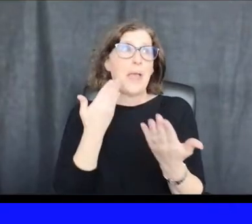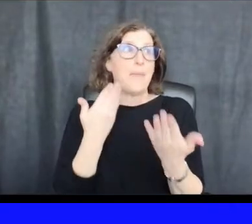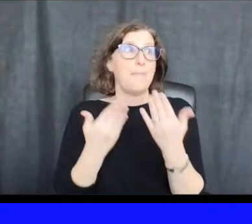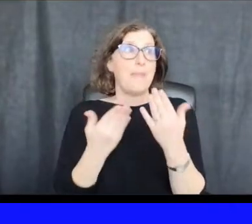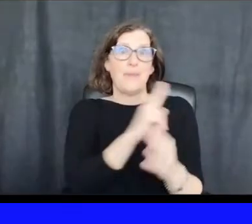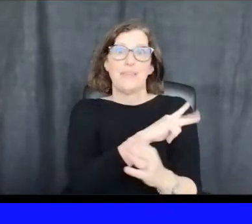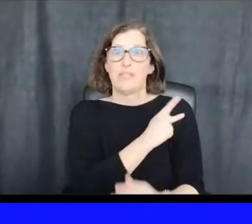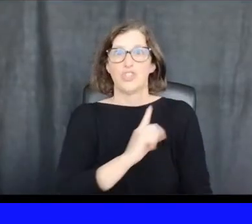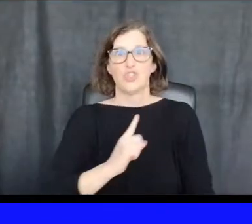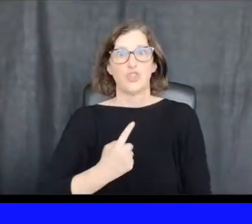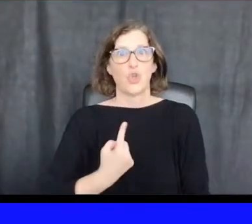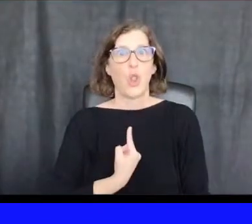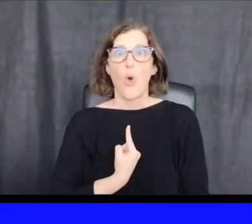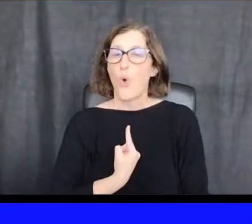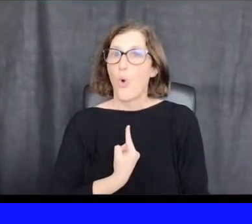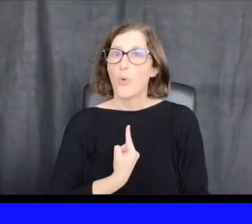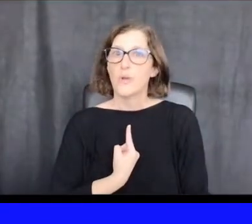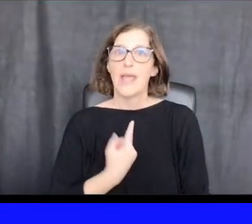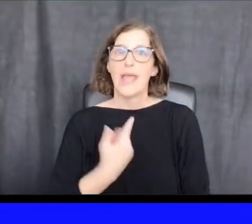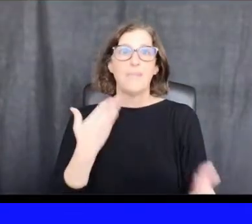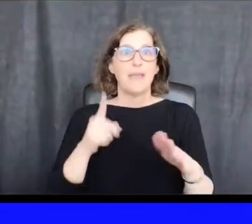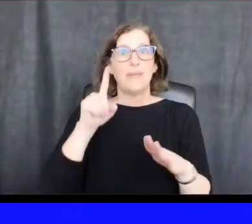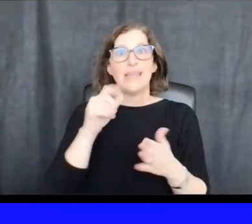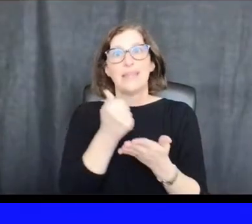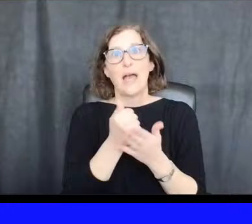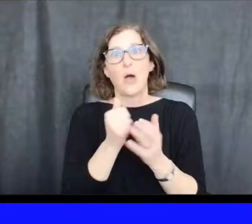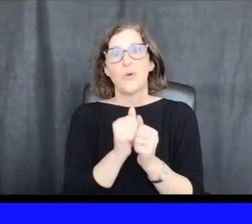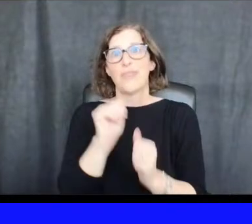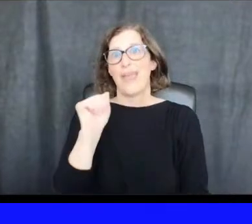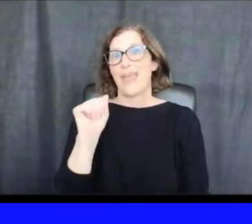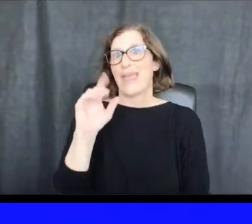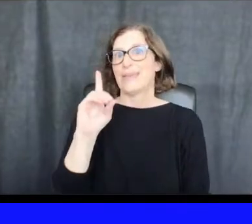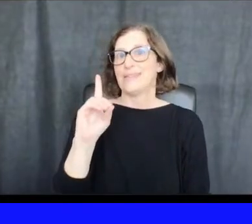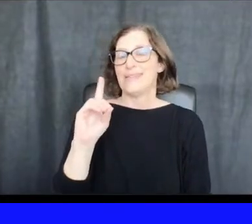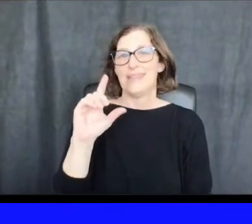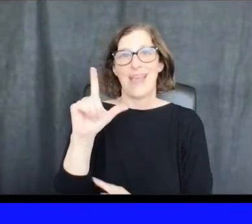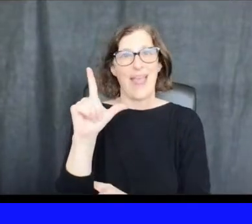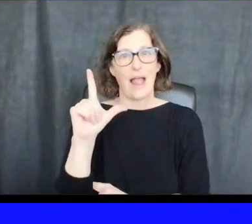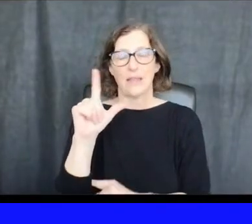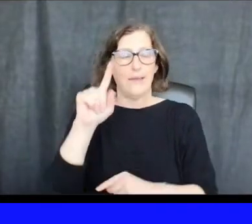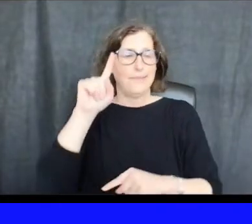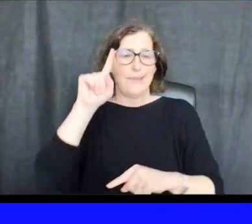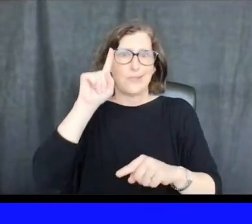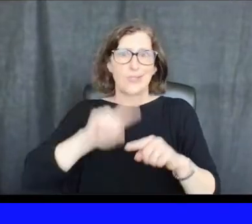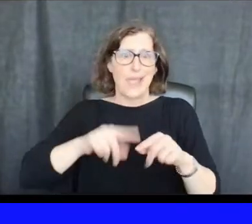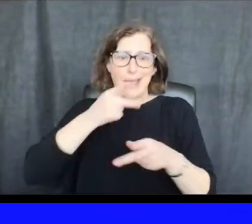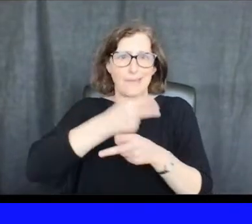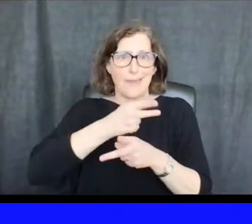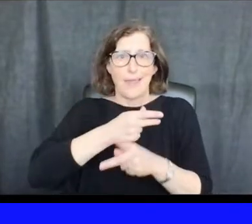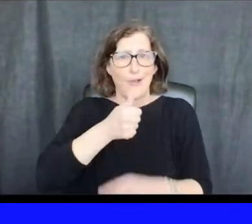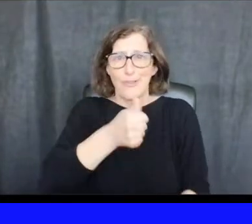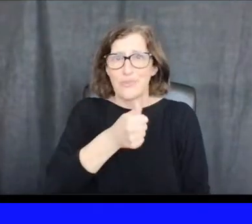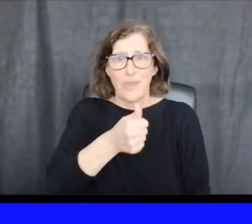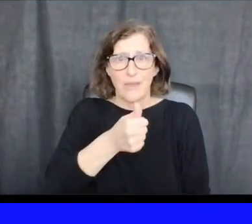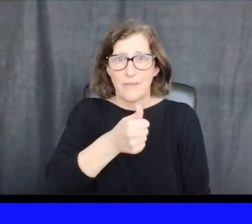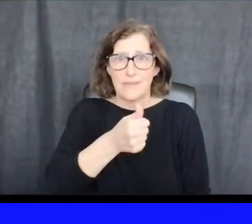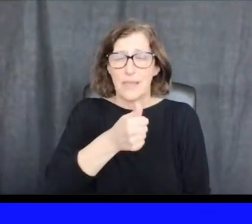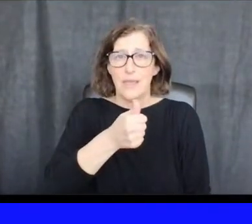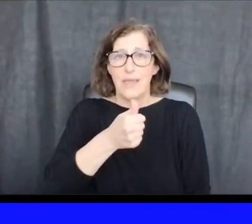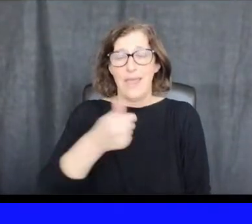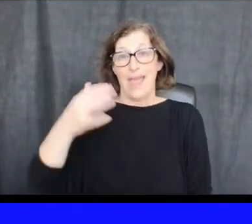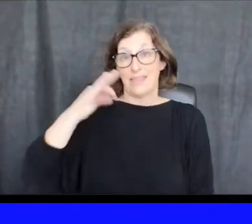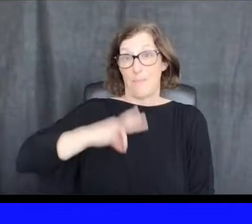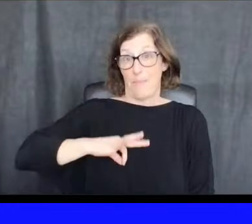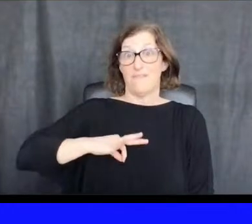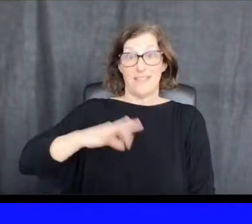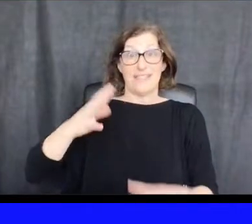our legal partner that we contract, has an arm focused on social supports for the elderly, and so we're